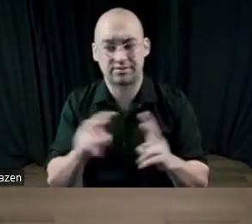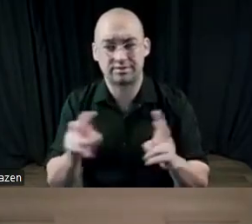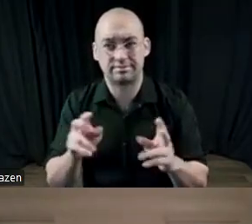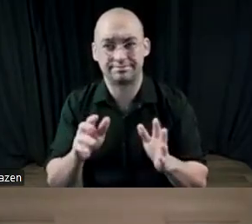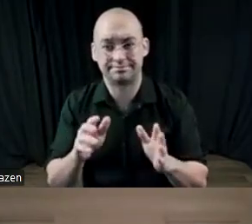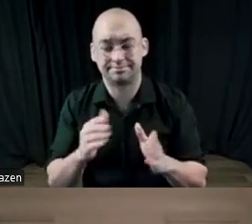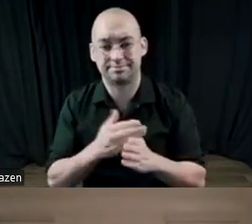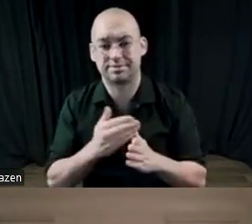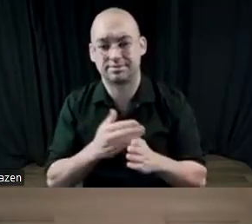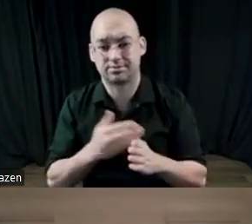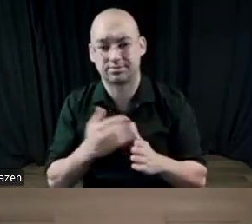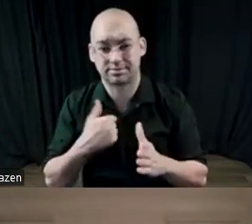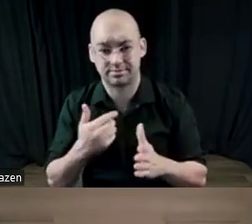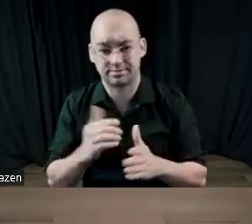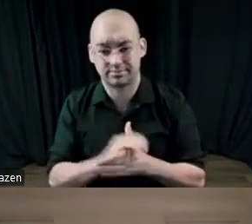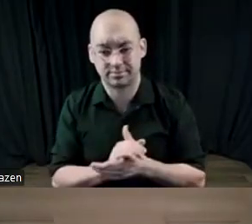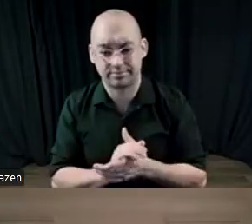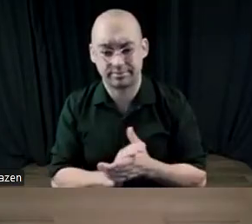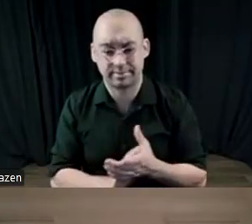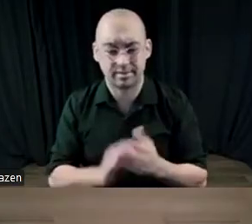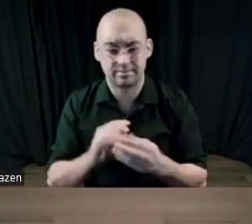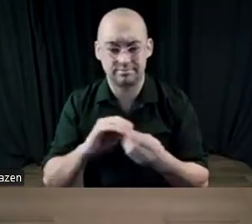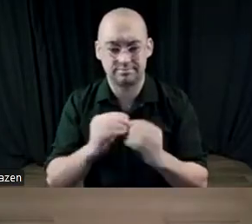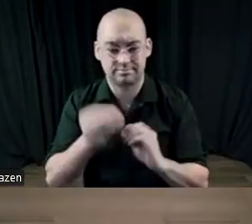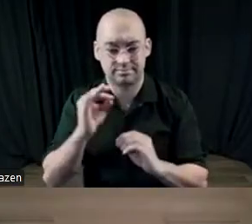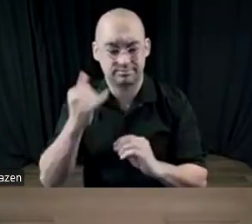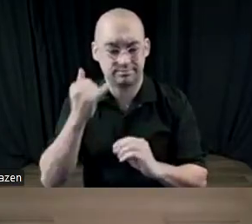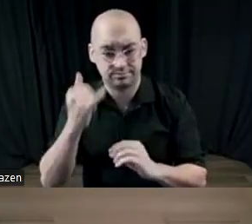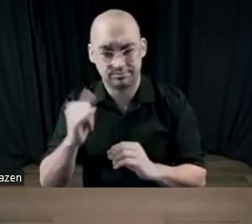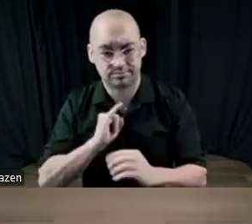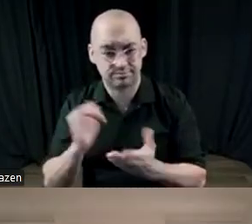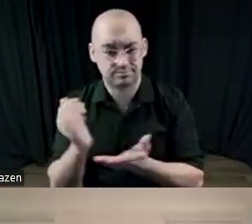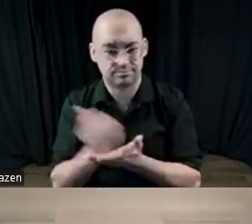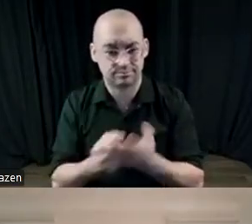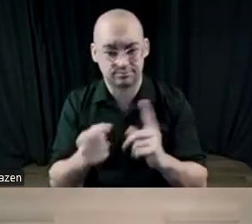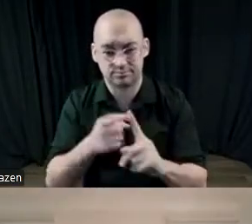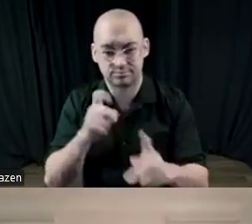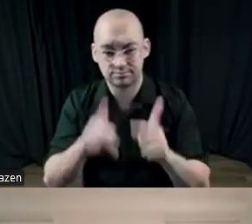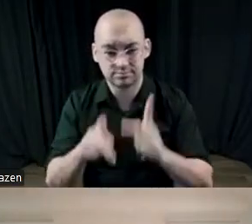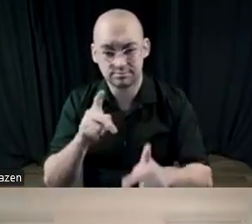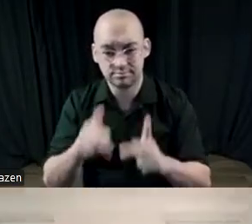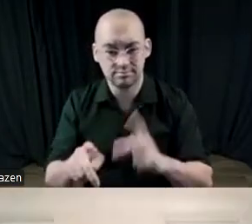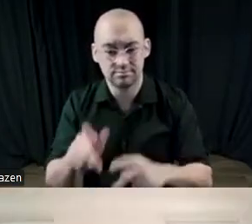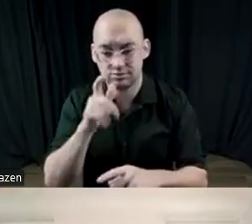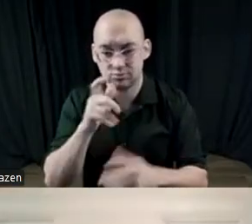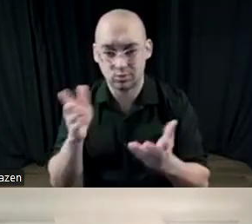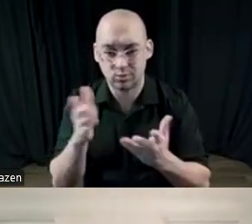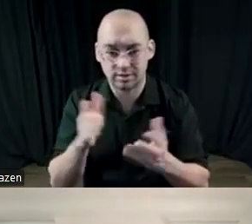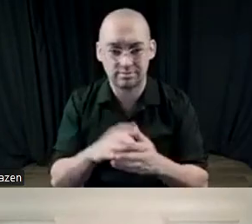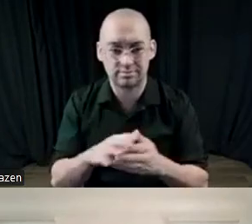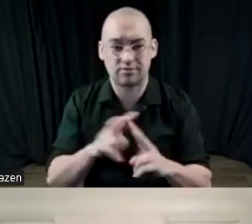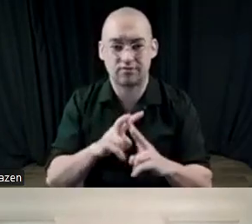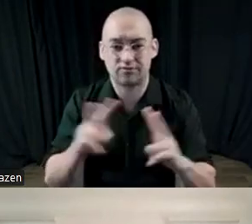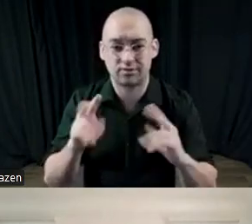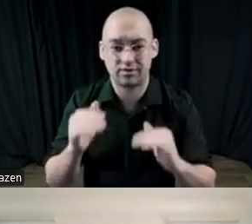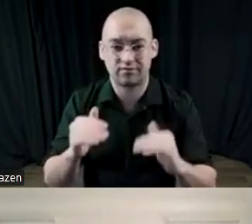disturbing is the number of calls I get from people who are very advanced and